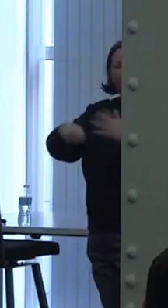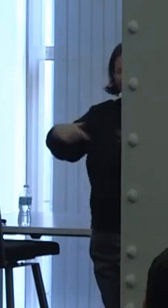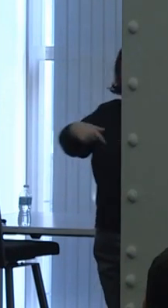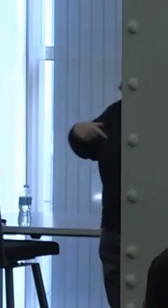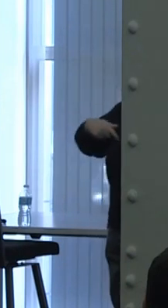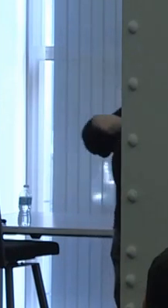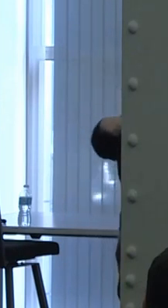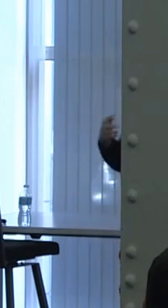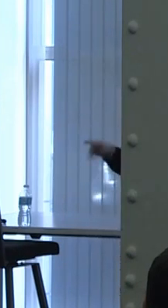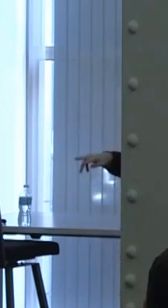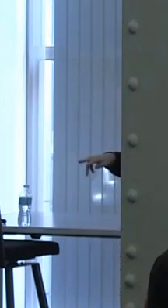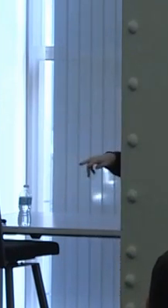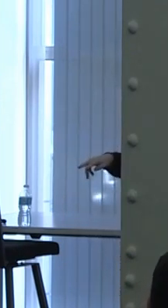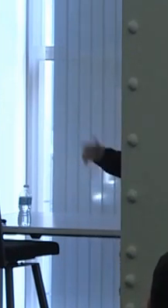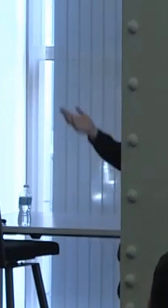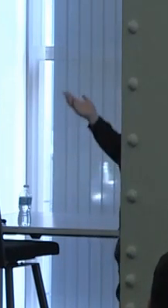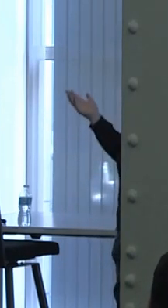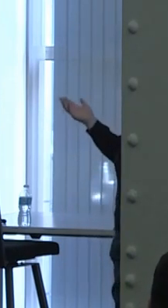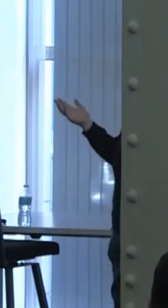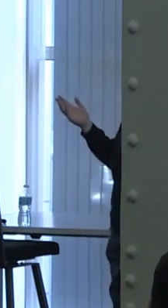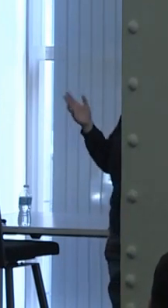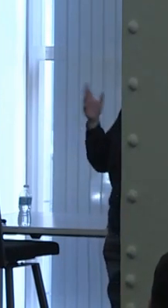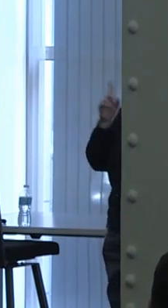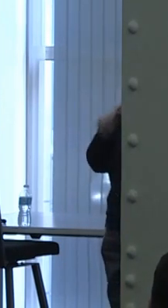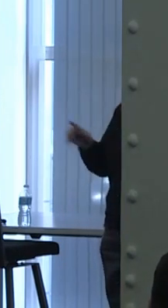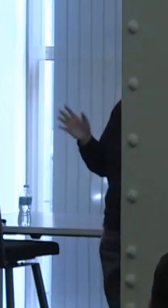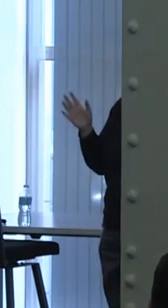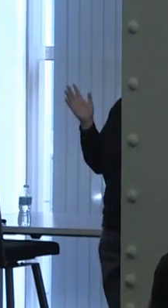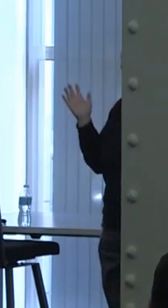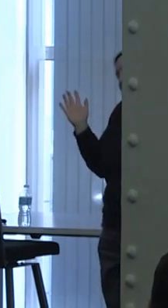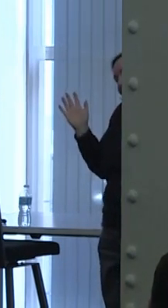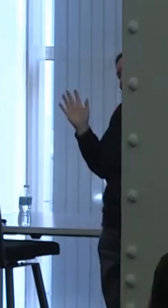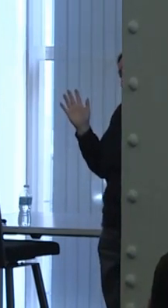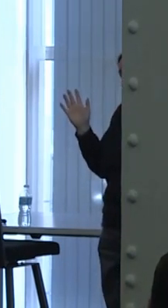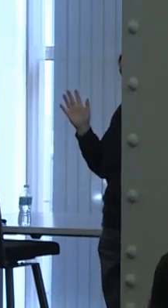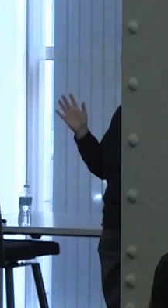I figure he has as much of a claim as most of the other folks.